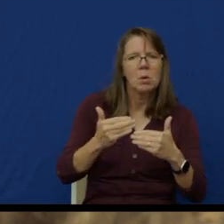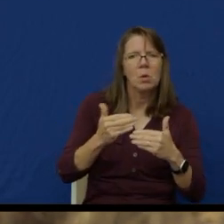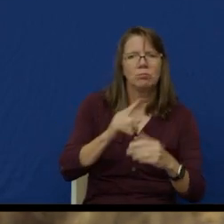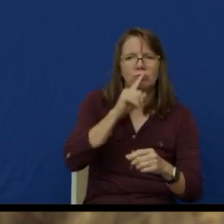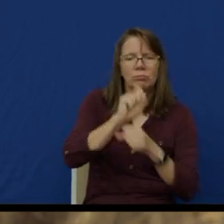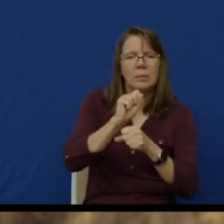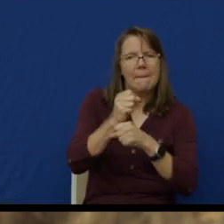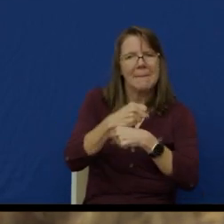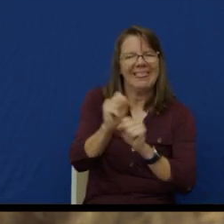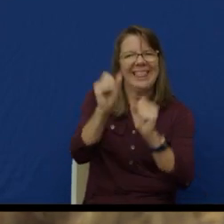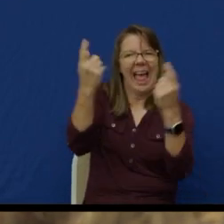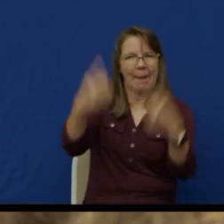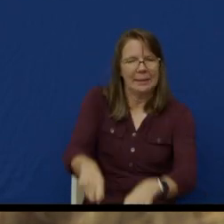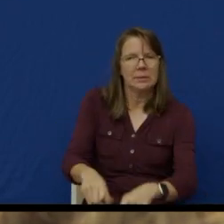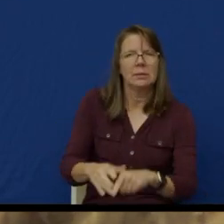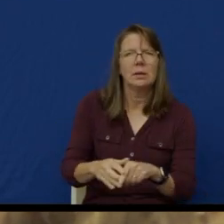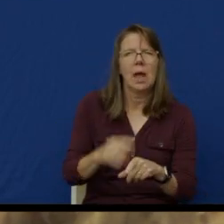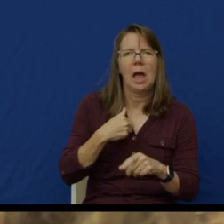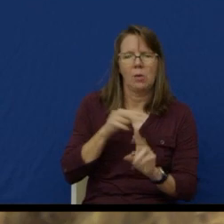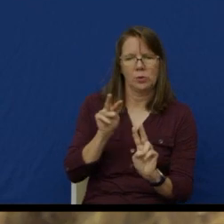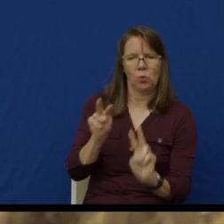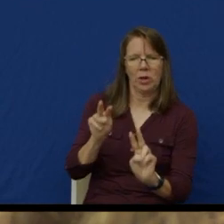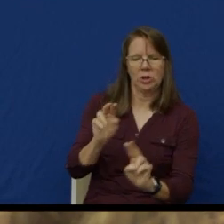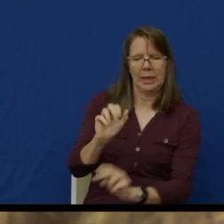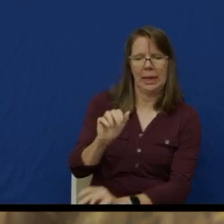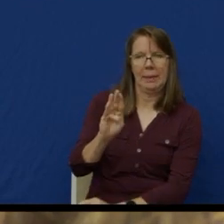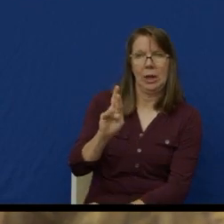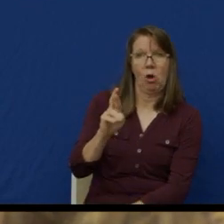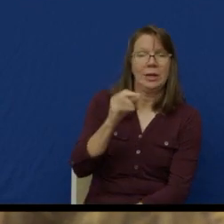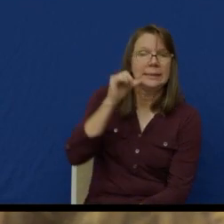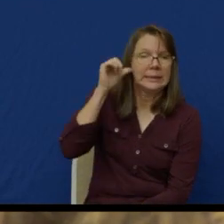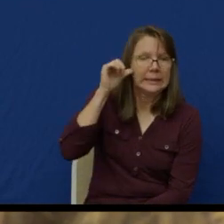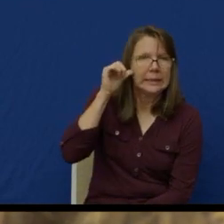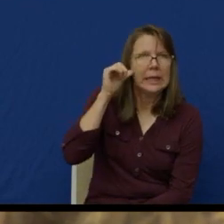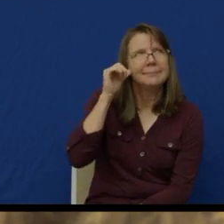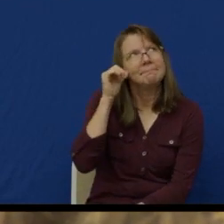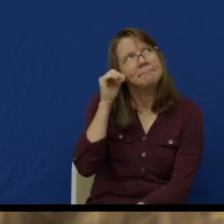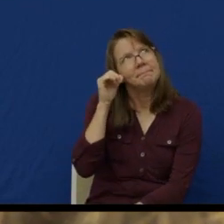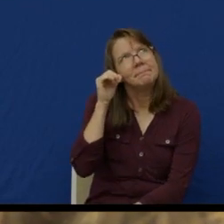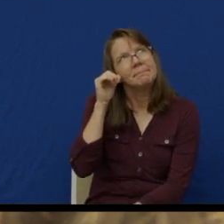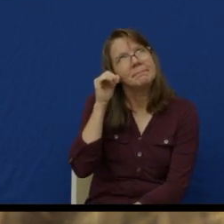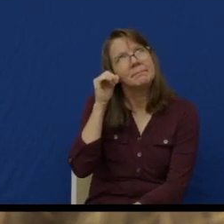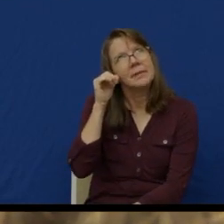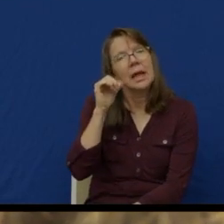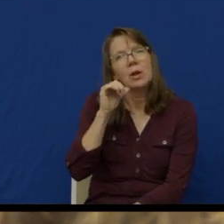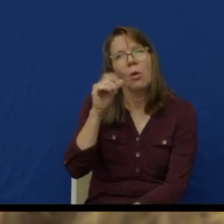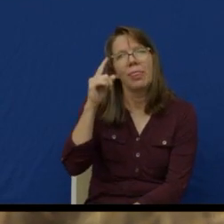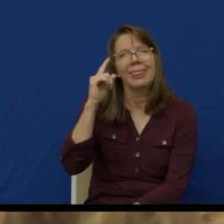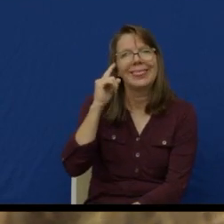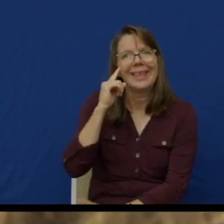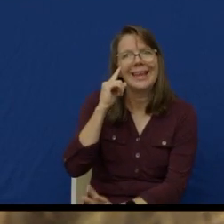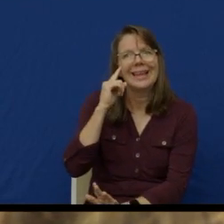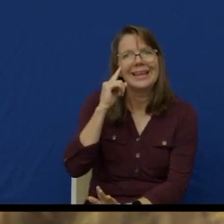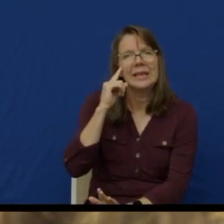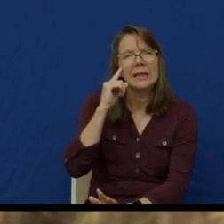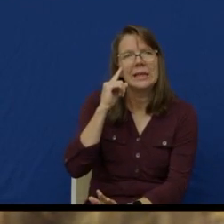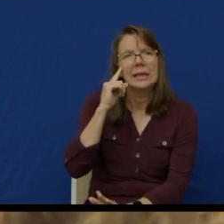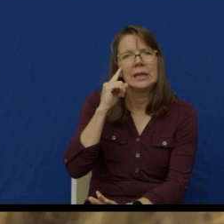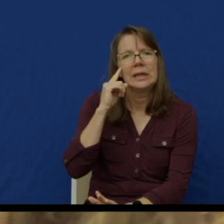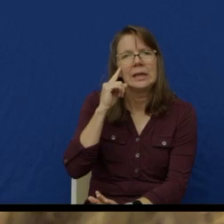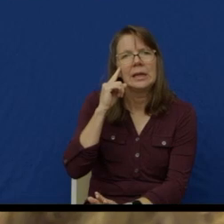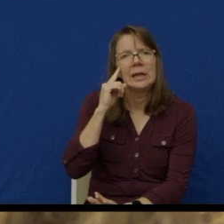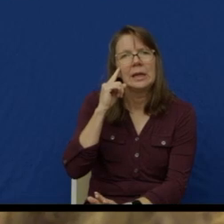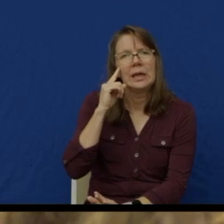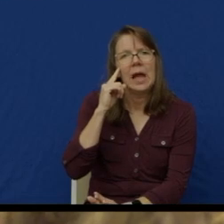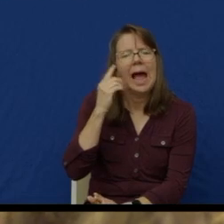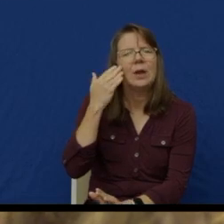to me as I was watching the ABRs get presented yesterday and talked about that I don't think it's included in any of our ABRs. And so